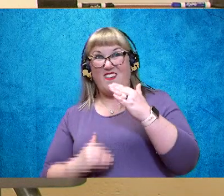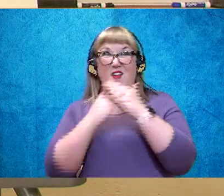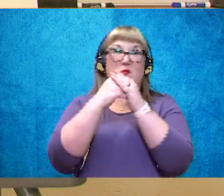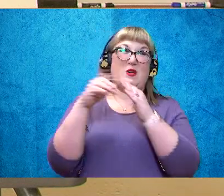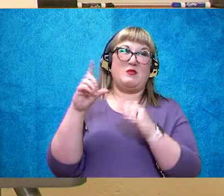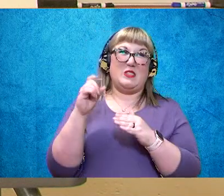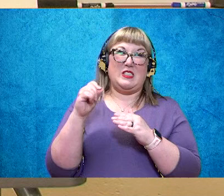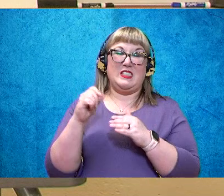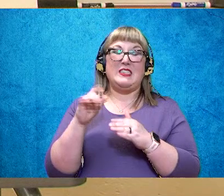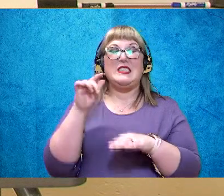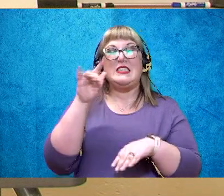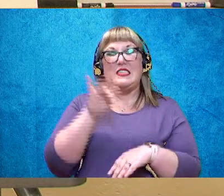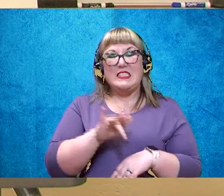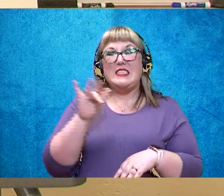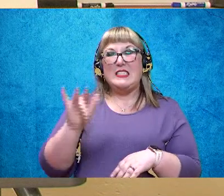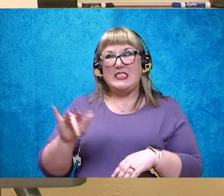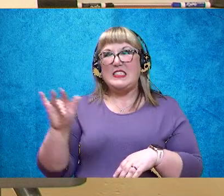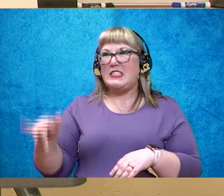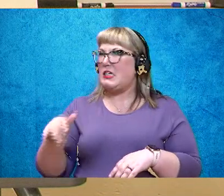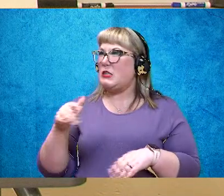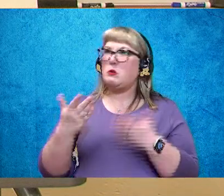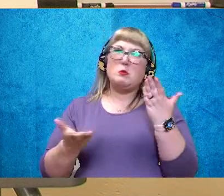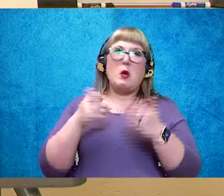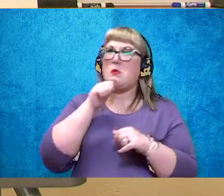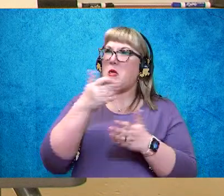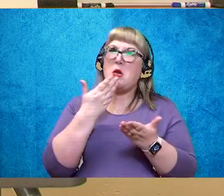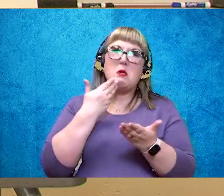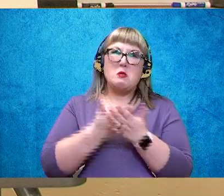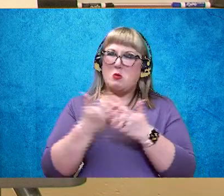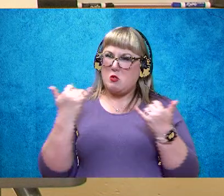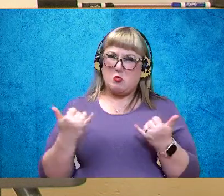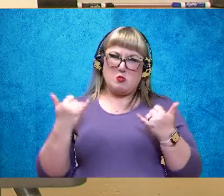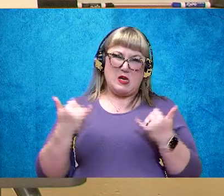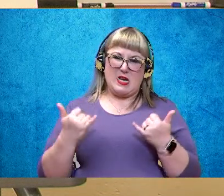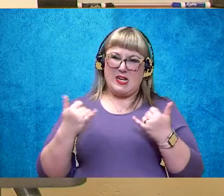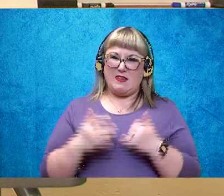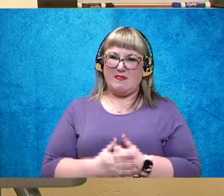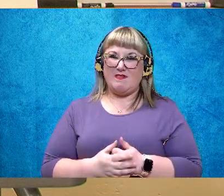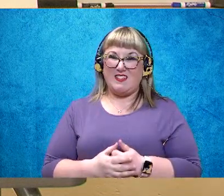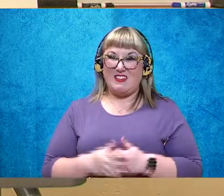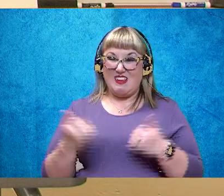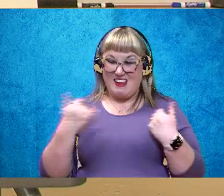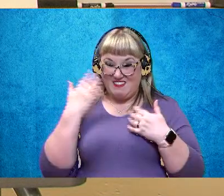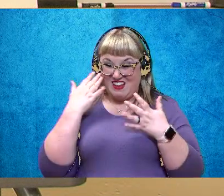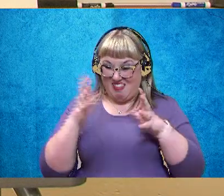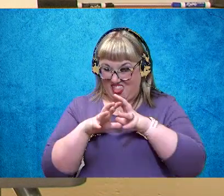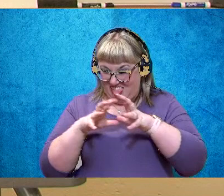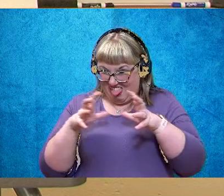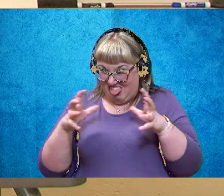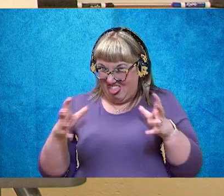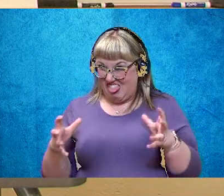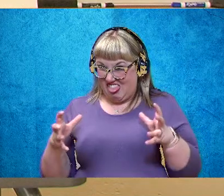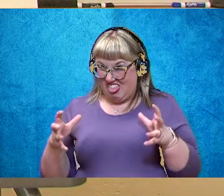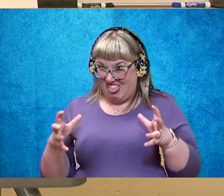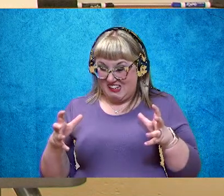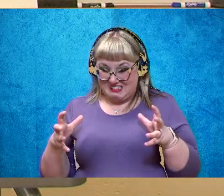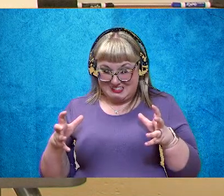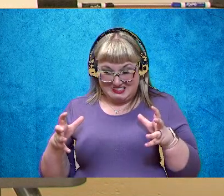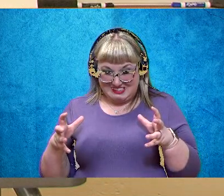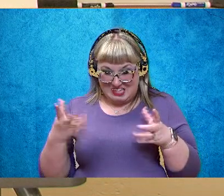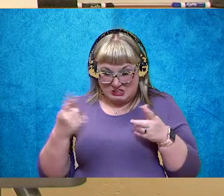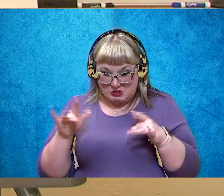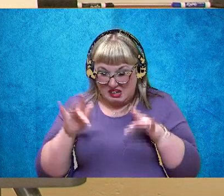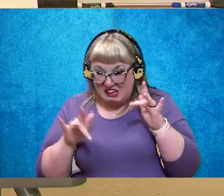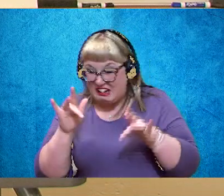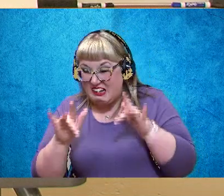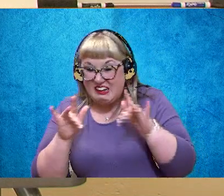is probably not a very good strategy to use for this, because if I have this big clump of bugs and I try to